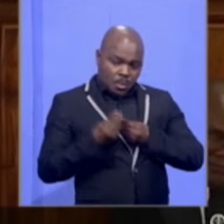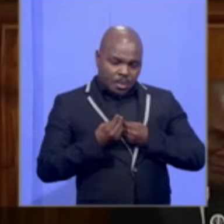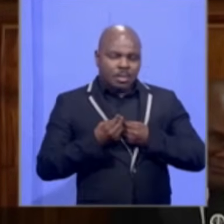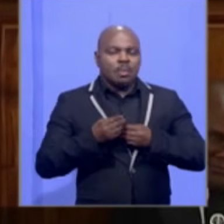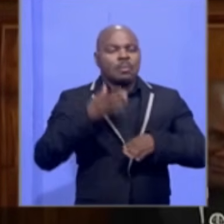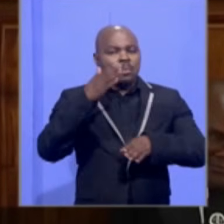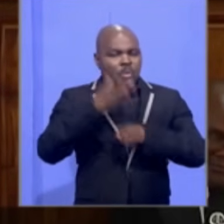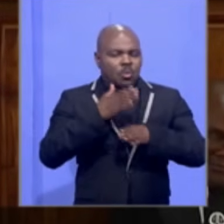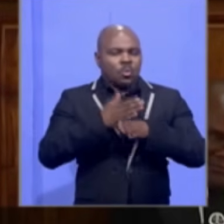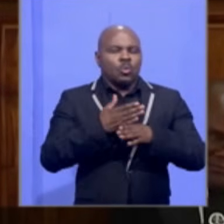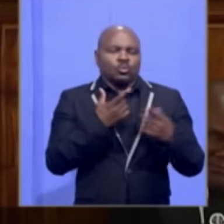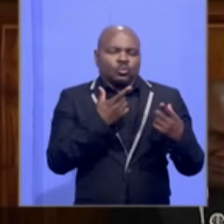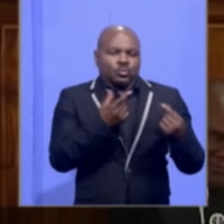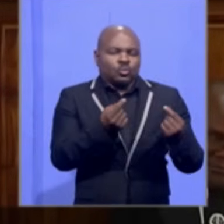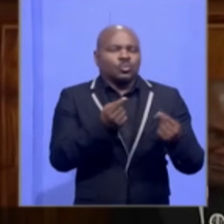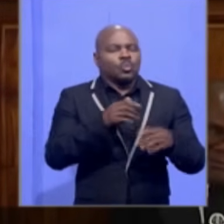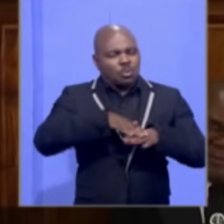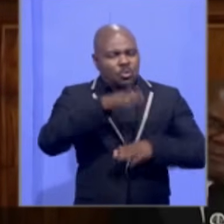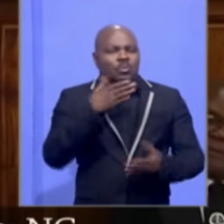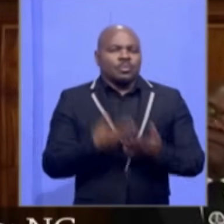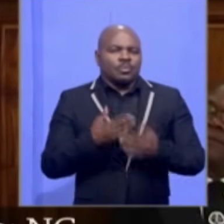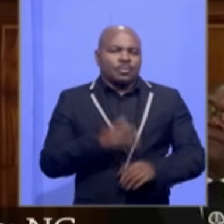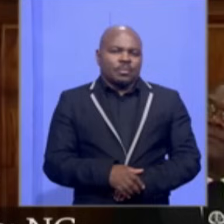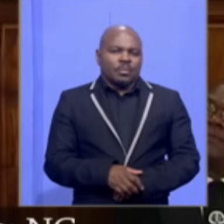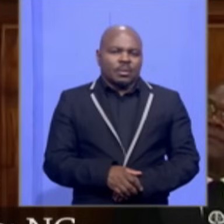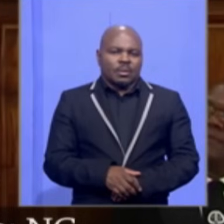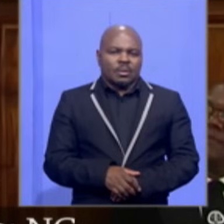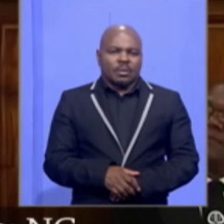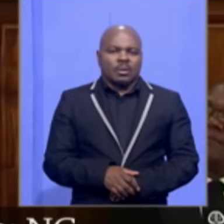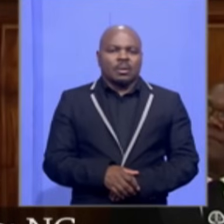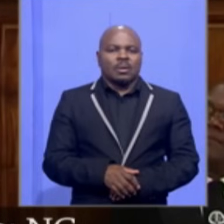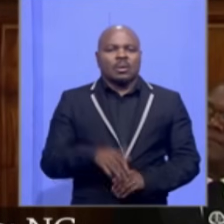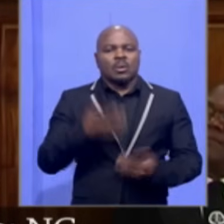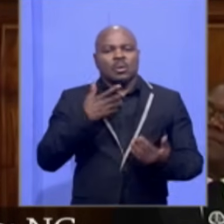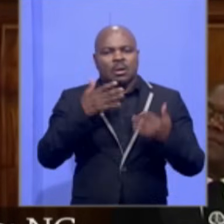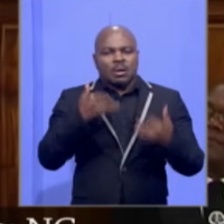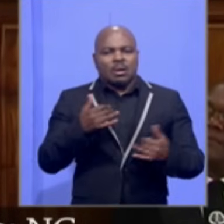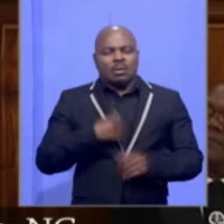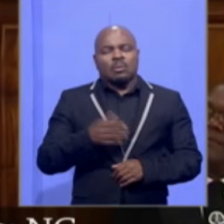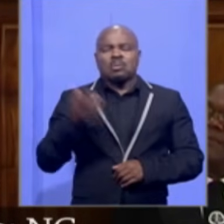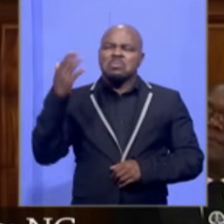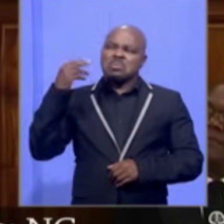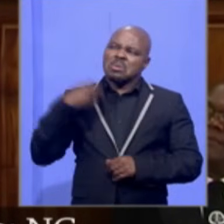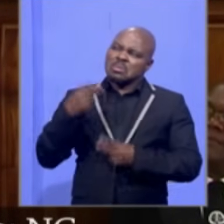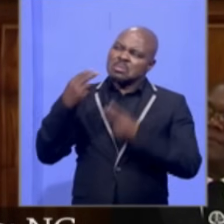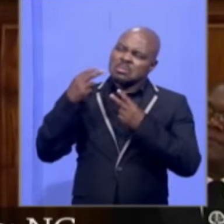As we work together, we will do double what we have done in 30 years.